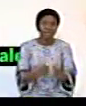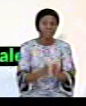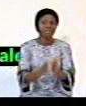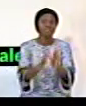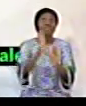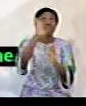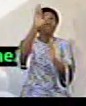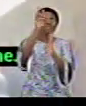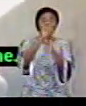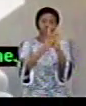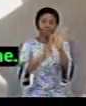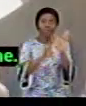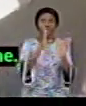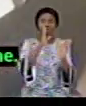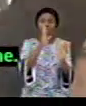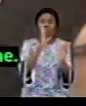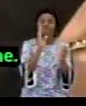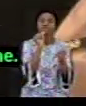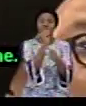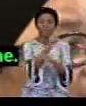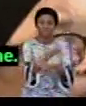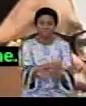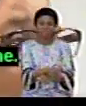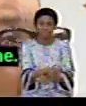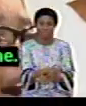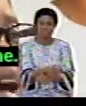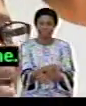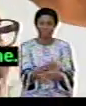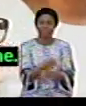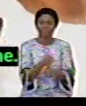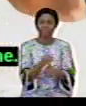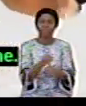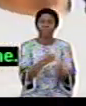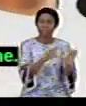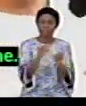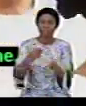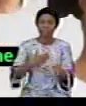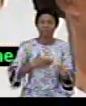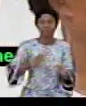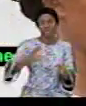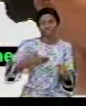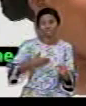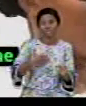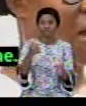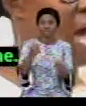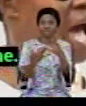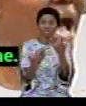prevail. Set my soul afire, Lord, set my